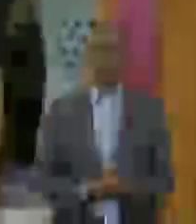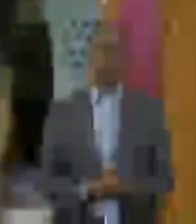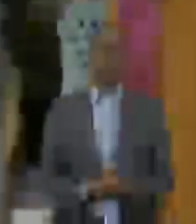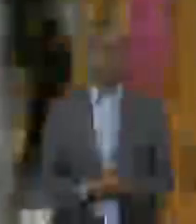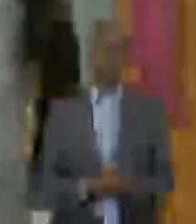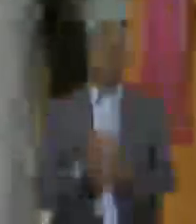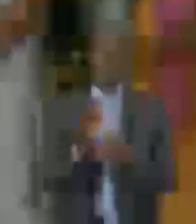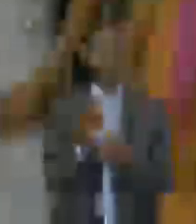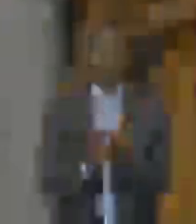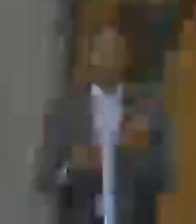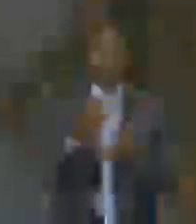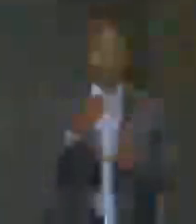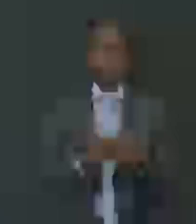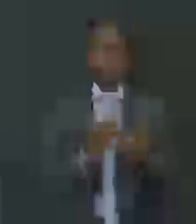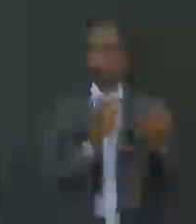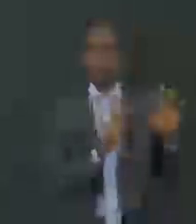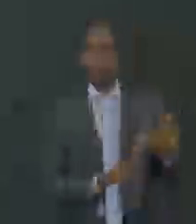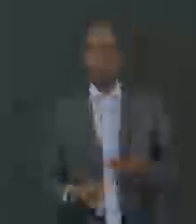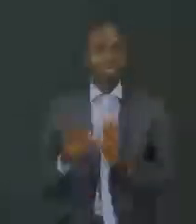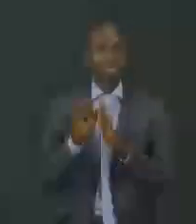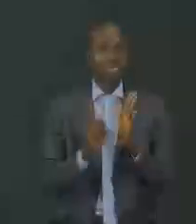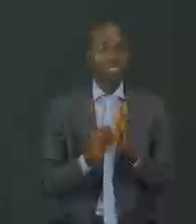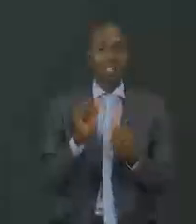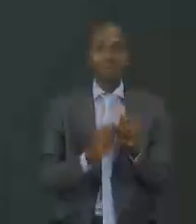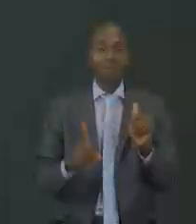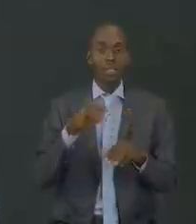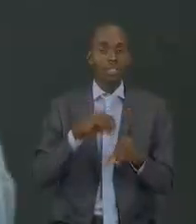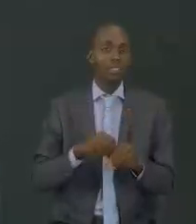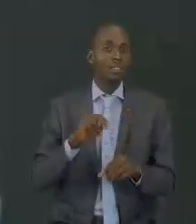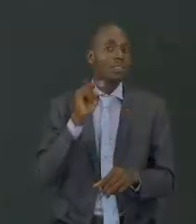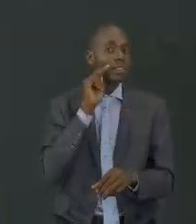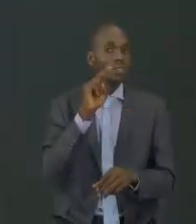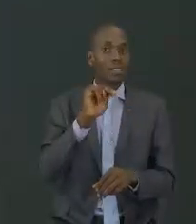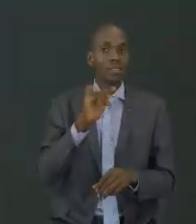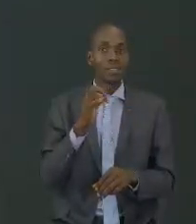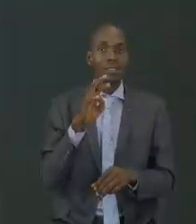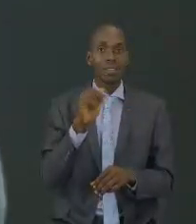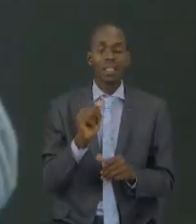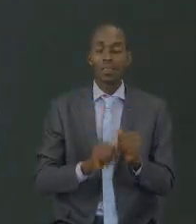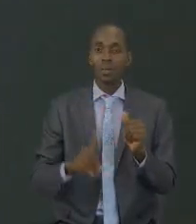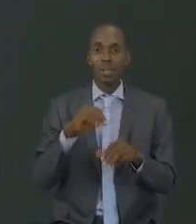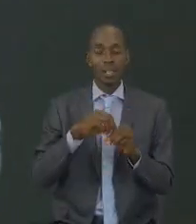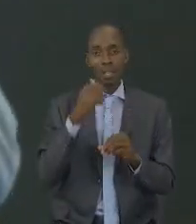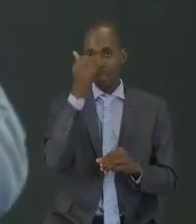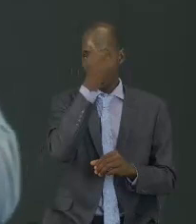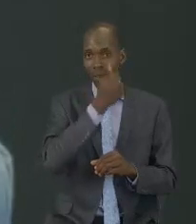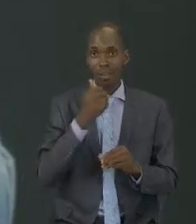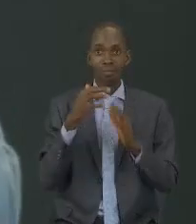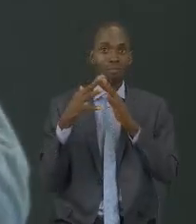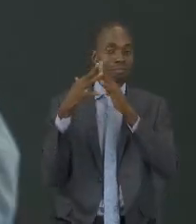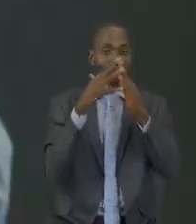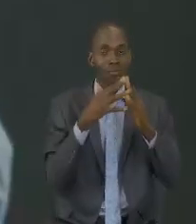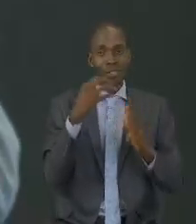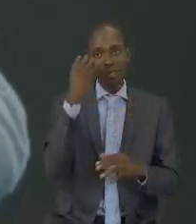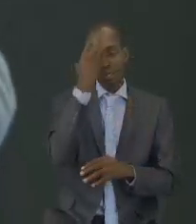All over River State, all over Nigeria, all over Africa, America,